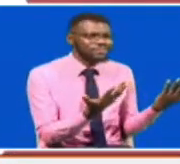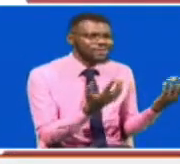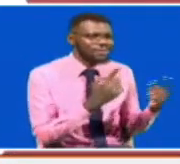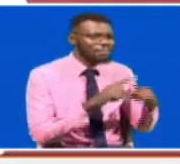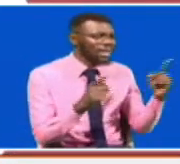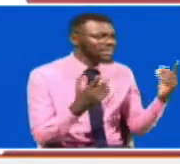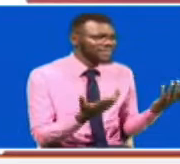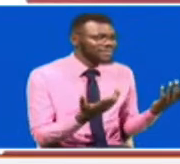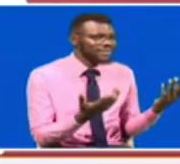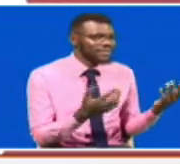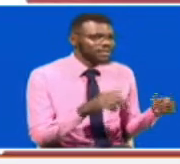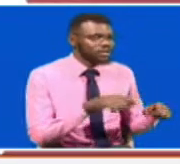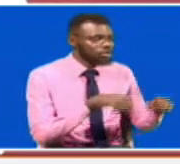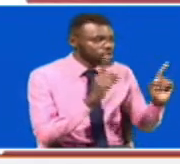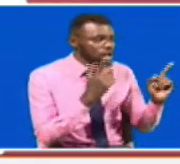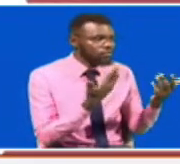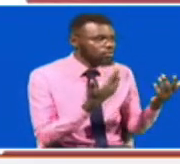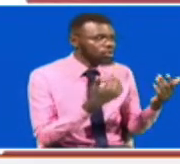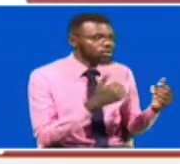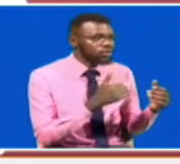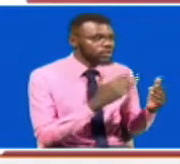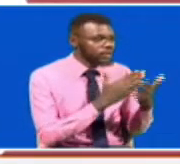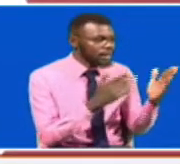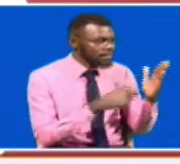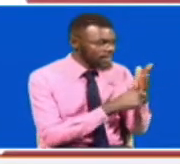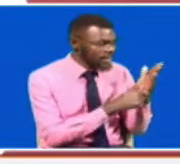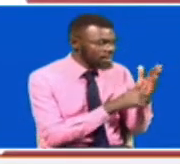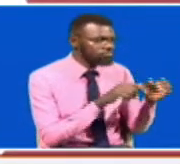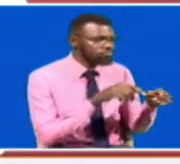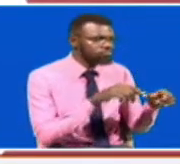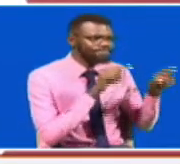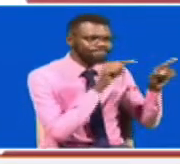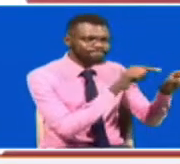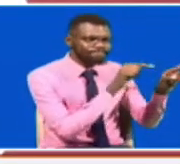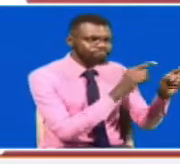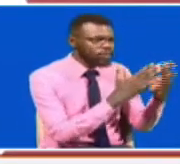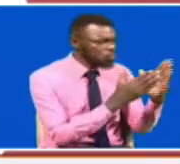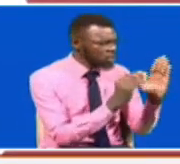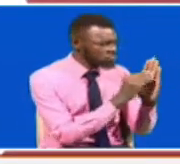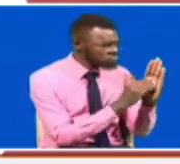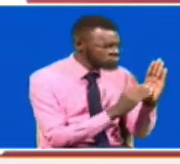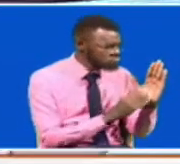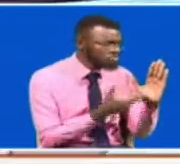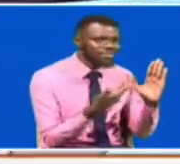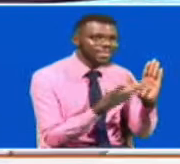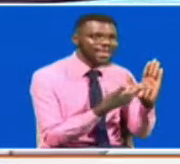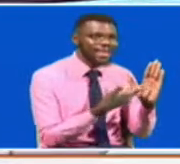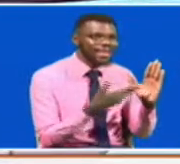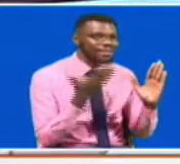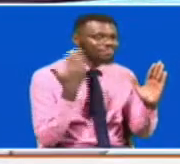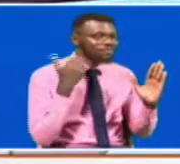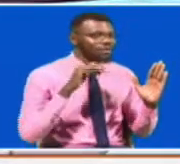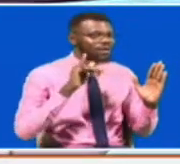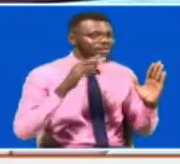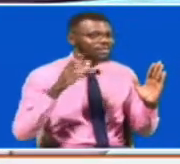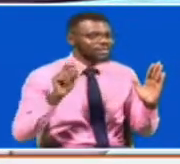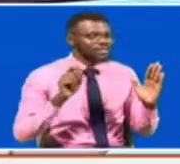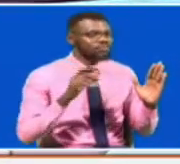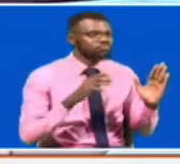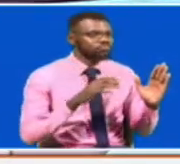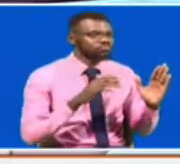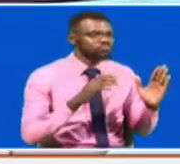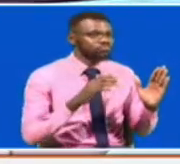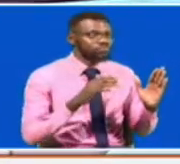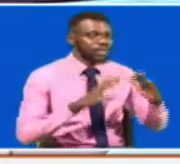of names dropping. And some of the people that you have mentioned in your book are former ICT CS